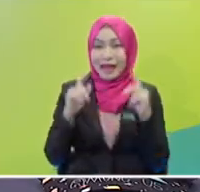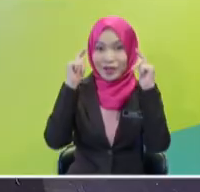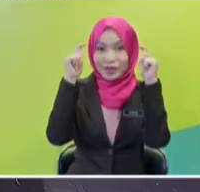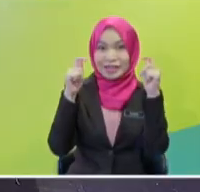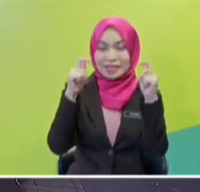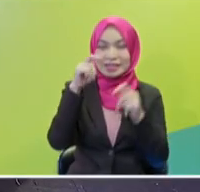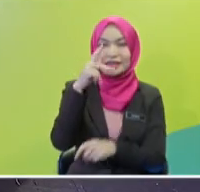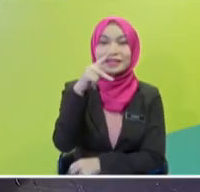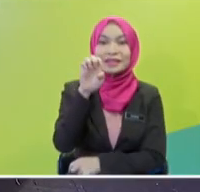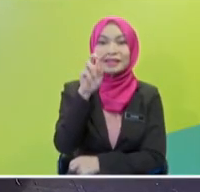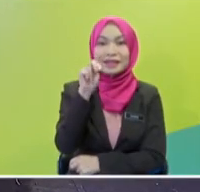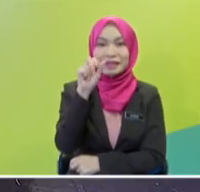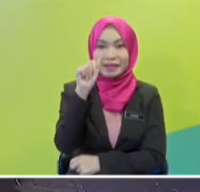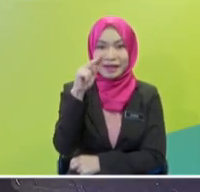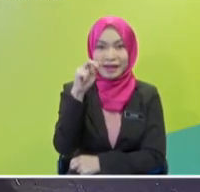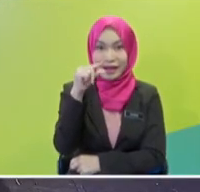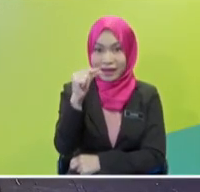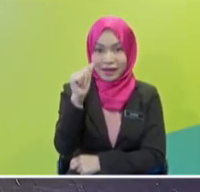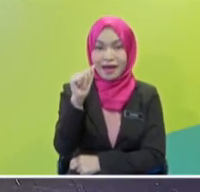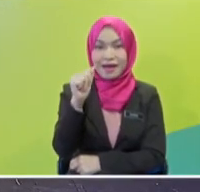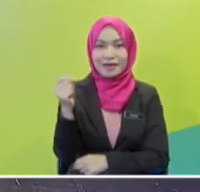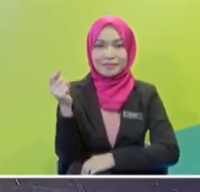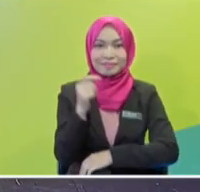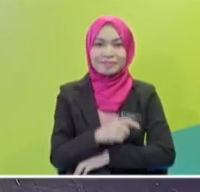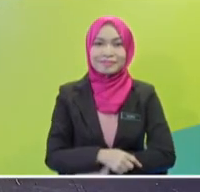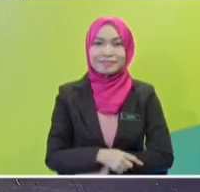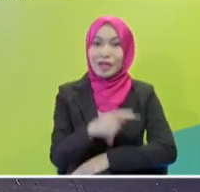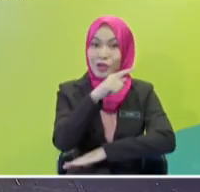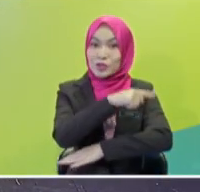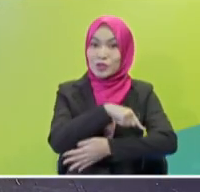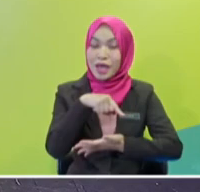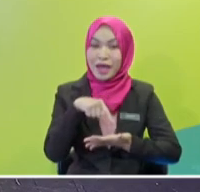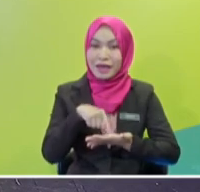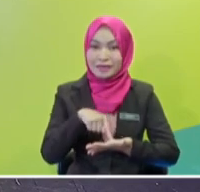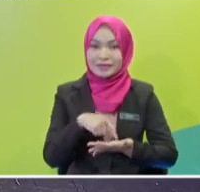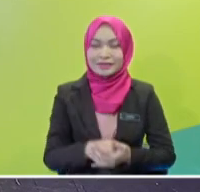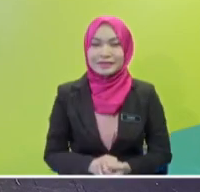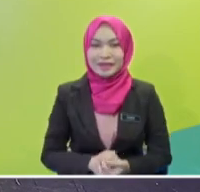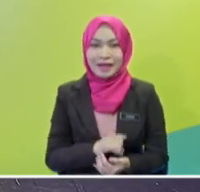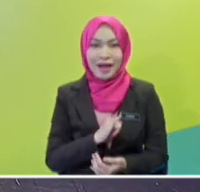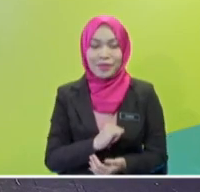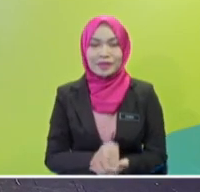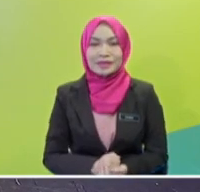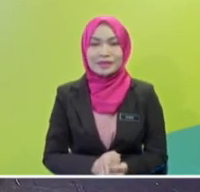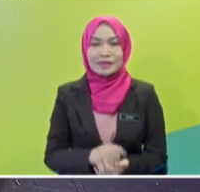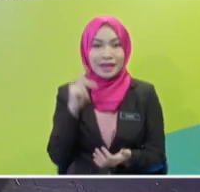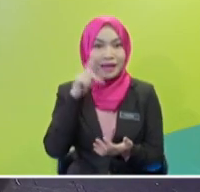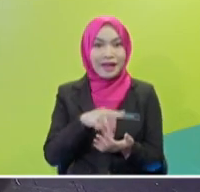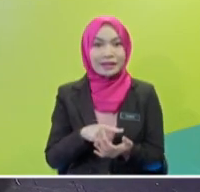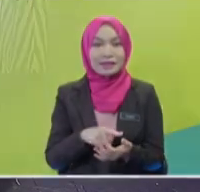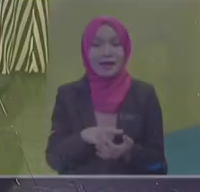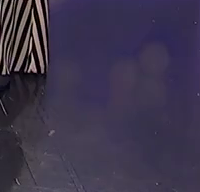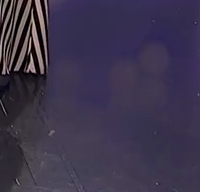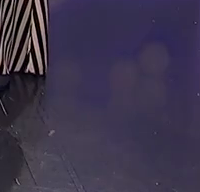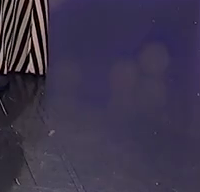Hi, teacher. Hi, Sean. How are you doing today? I'm fine. I'm great. All right, and we also like to introduce our sign language